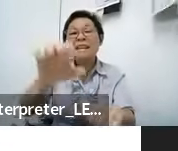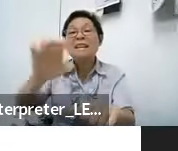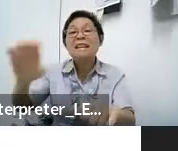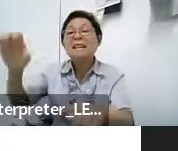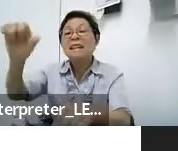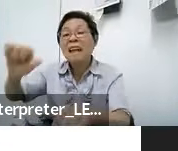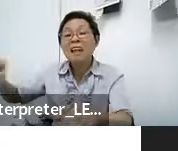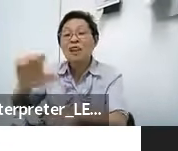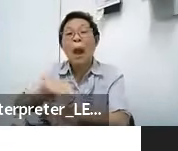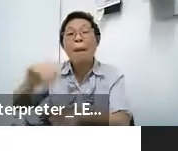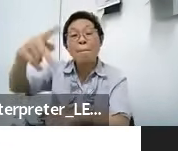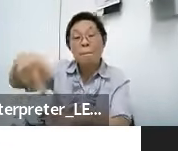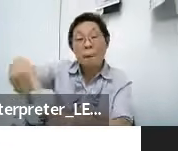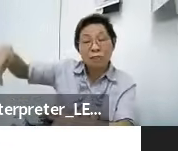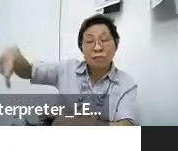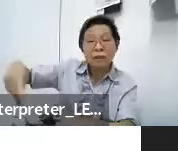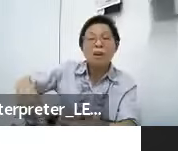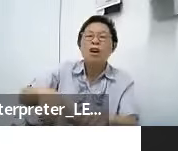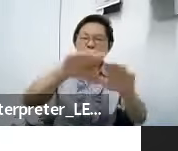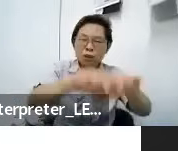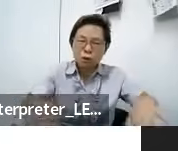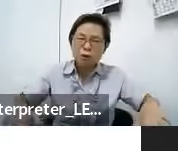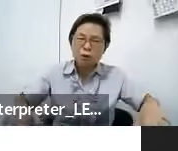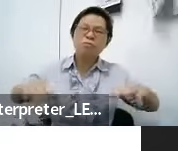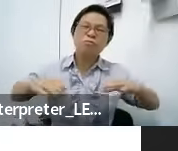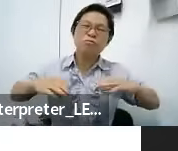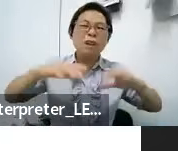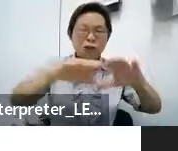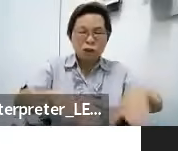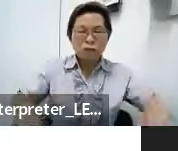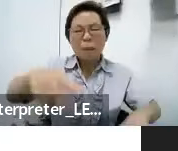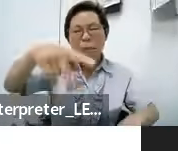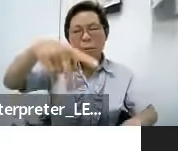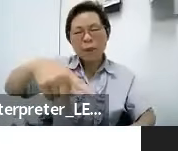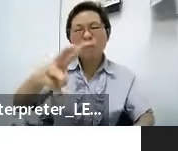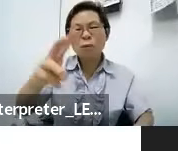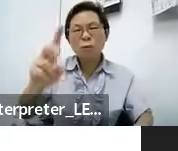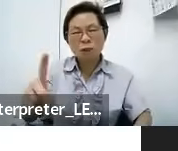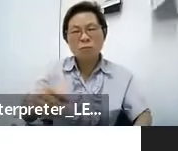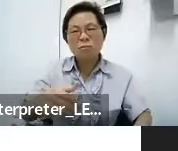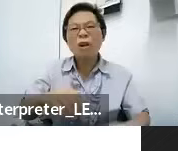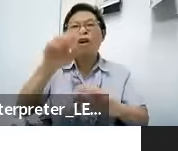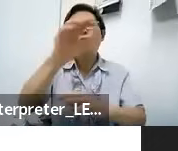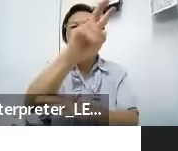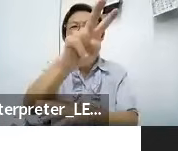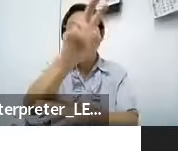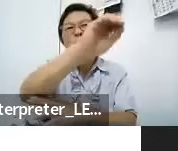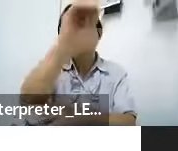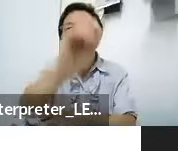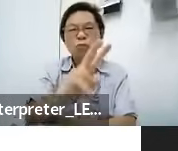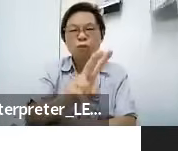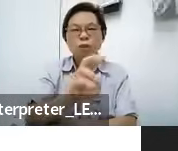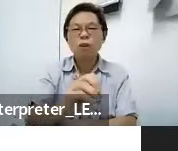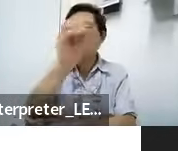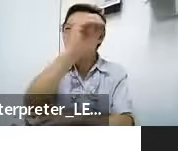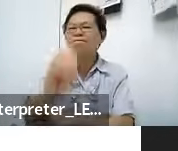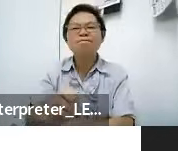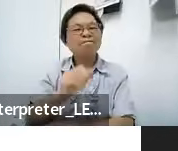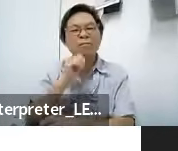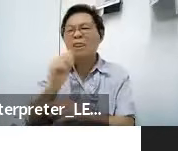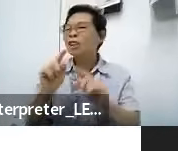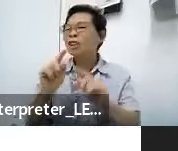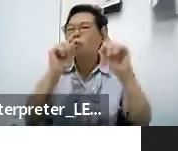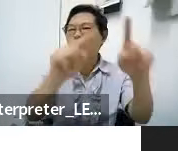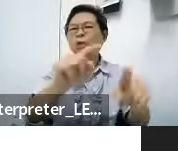So, children with disabilities, they are 20% less likely to attend early childhood